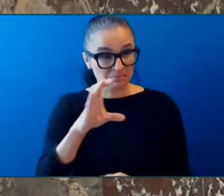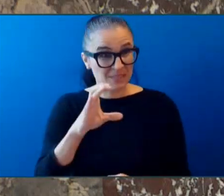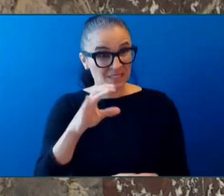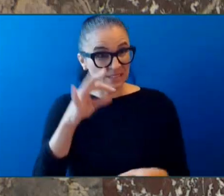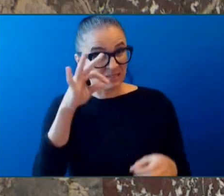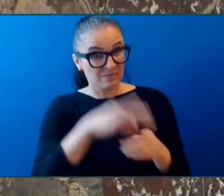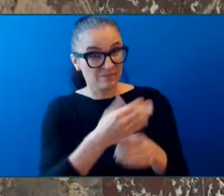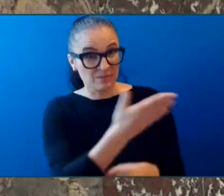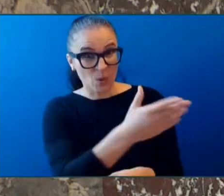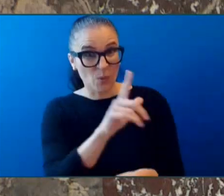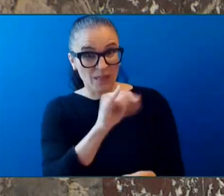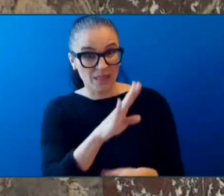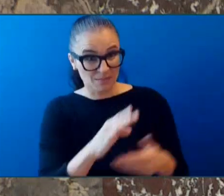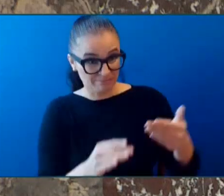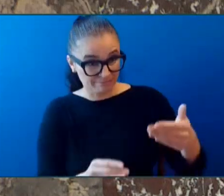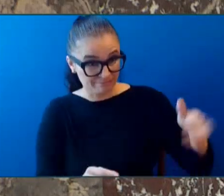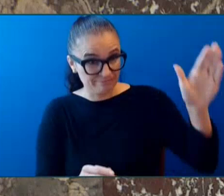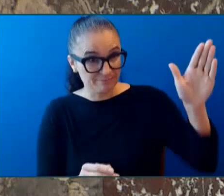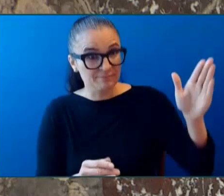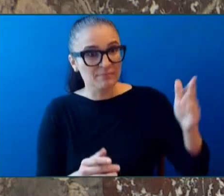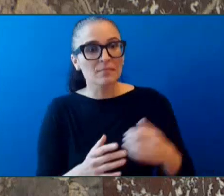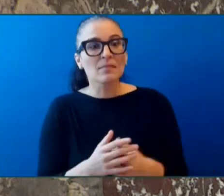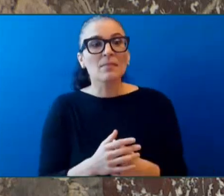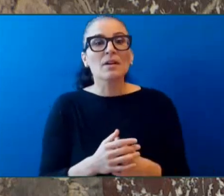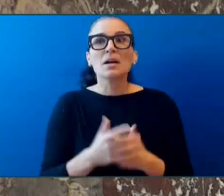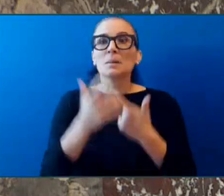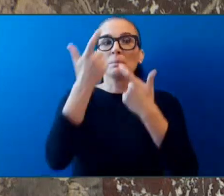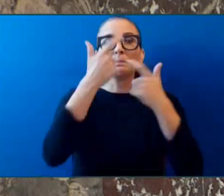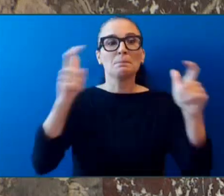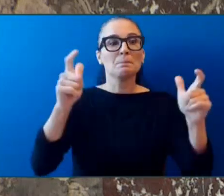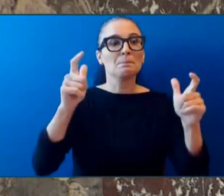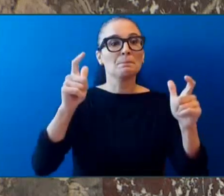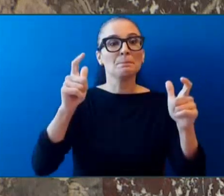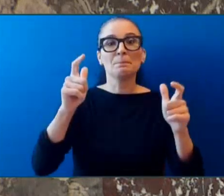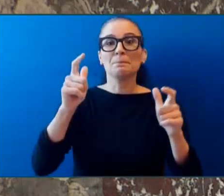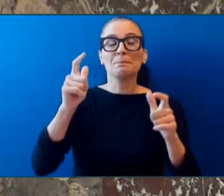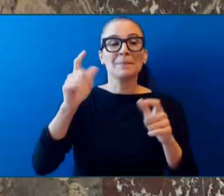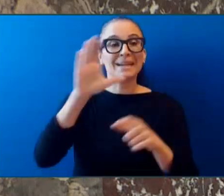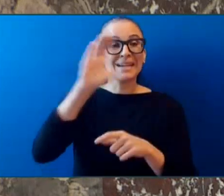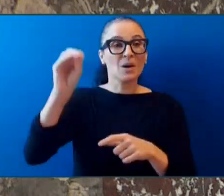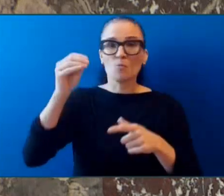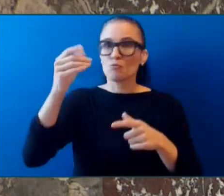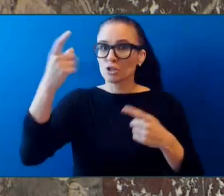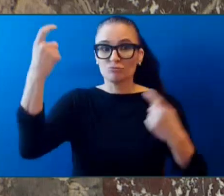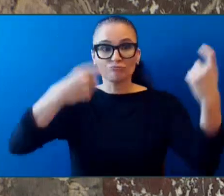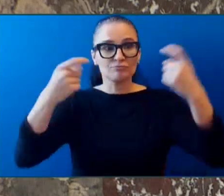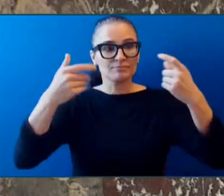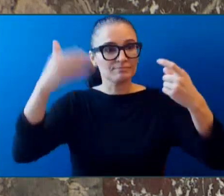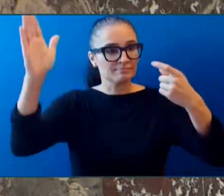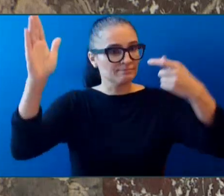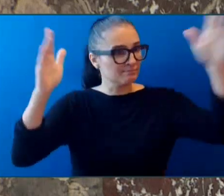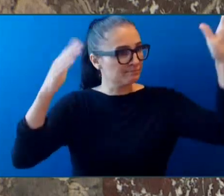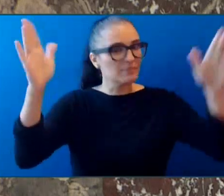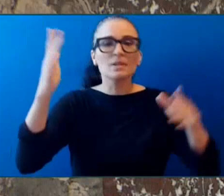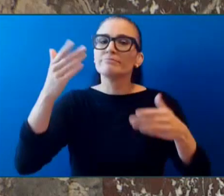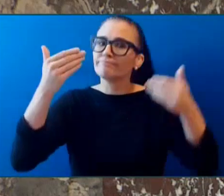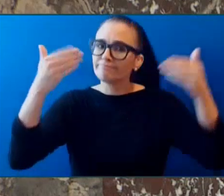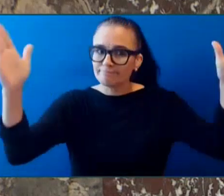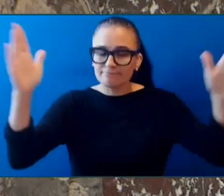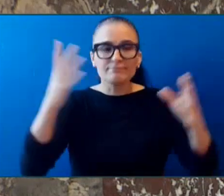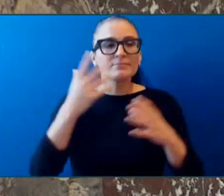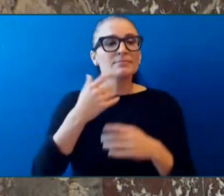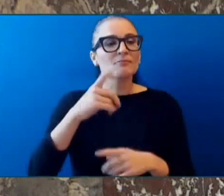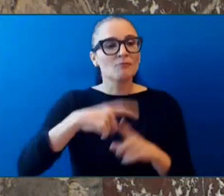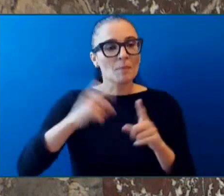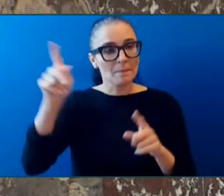in. BC Hydro rates are 12.4% lower than that government's 10-year rate